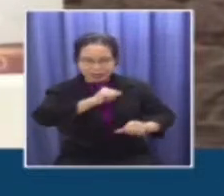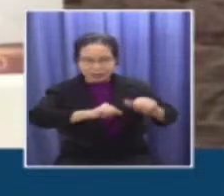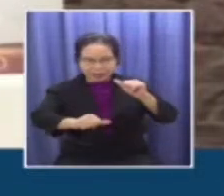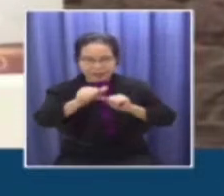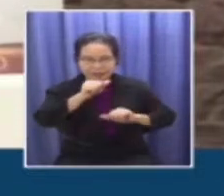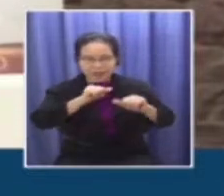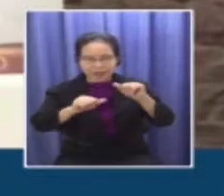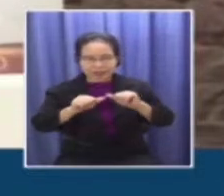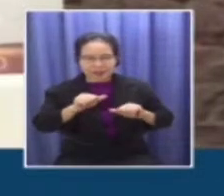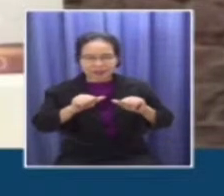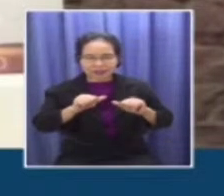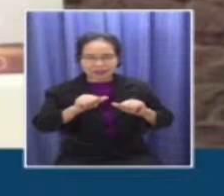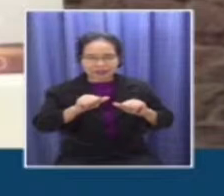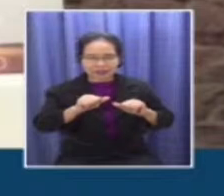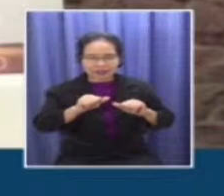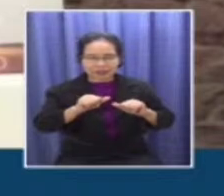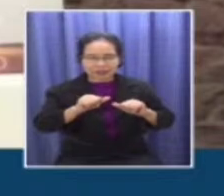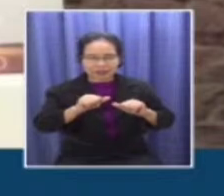come from